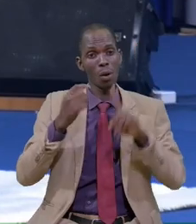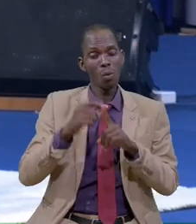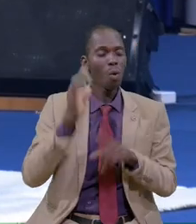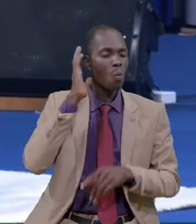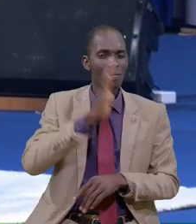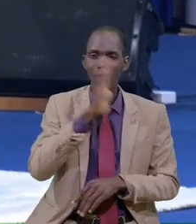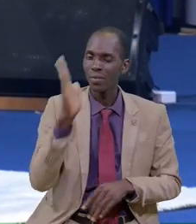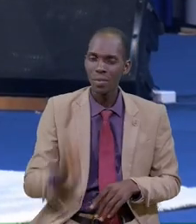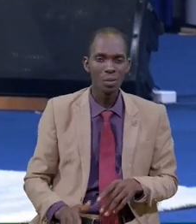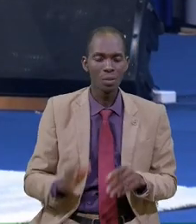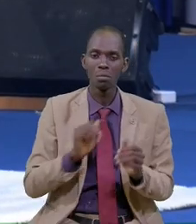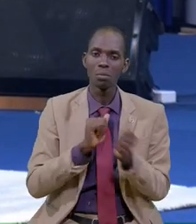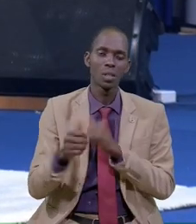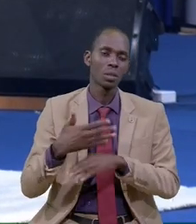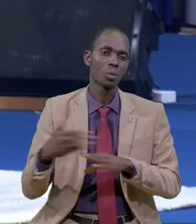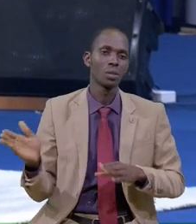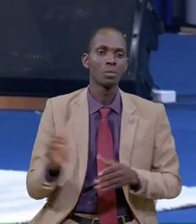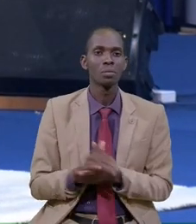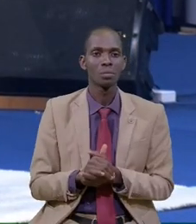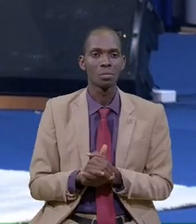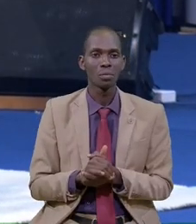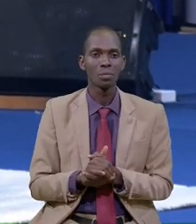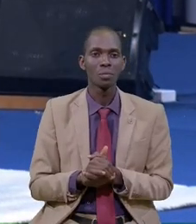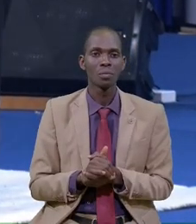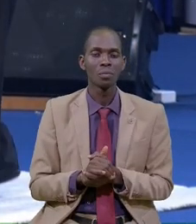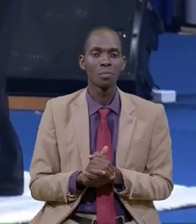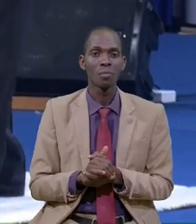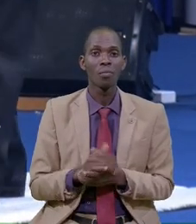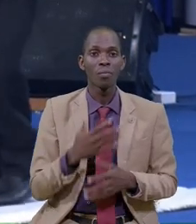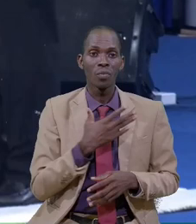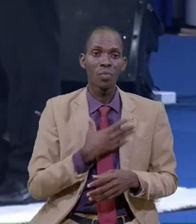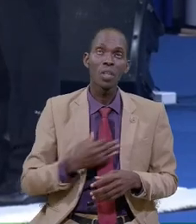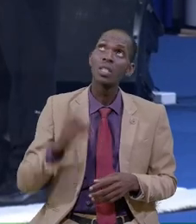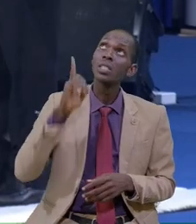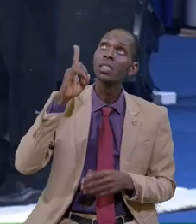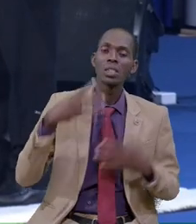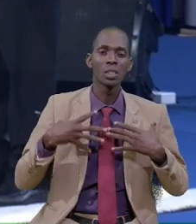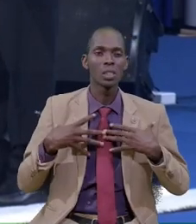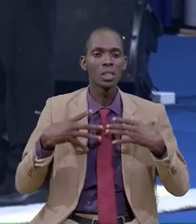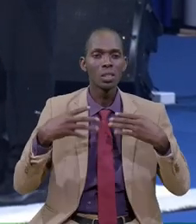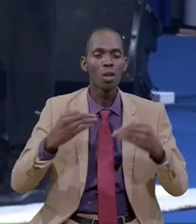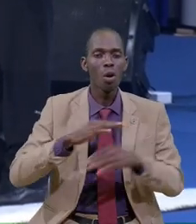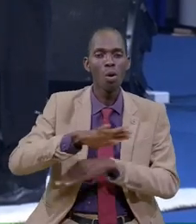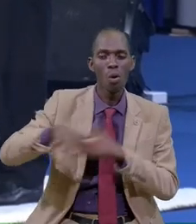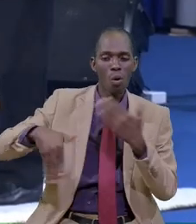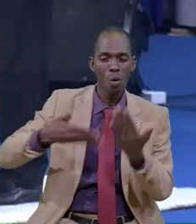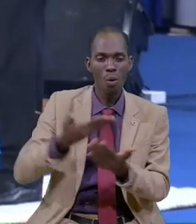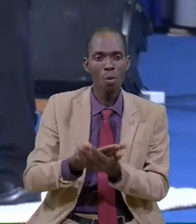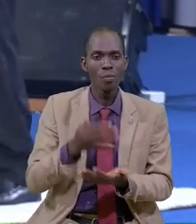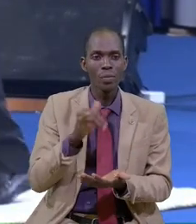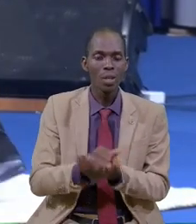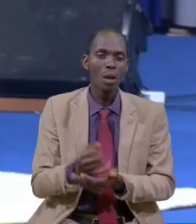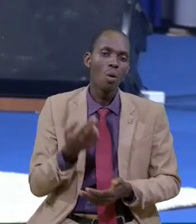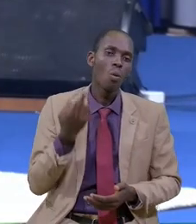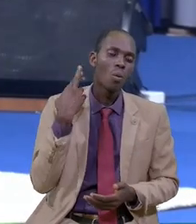ciel et la terre passeront, mais ma parole, dit-il, ne passera jamais. And he healed all that were sick. Et il guérit